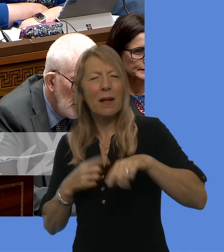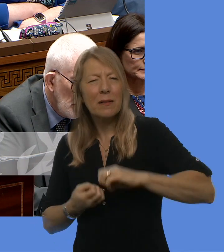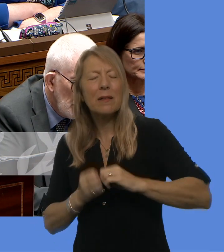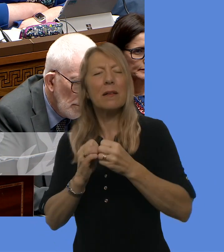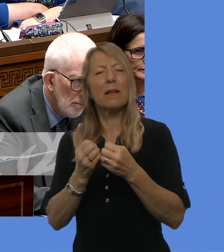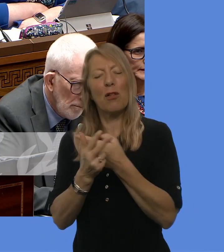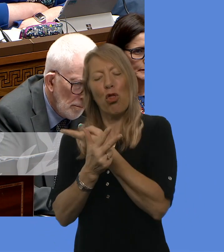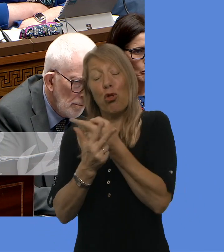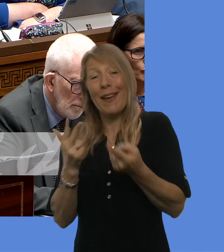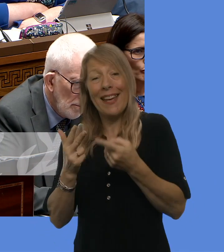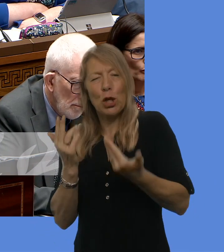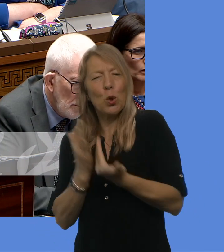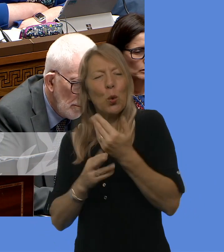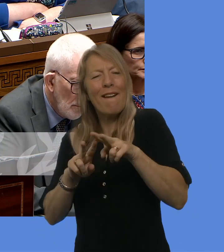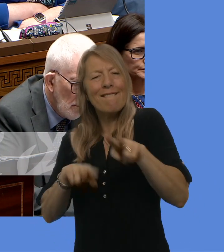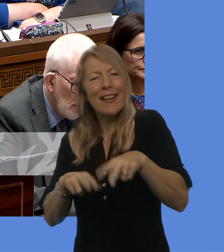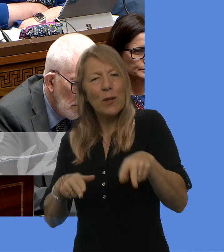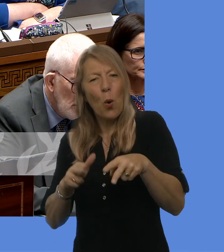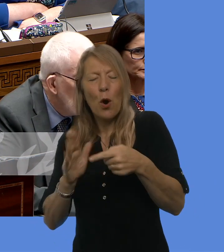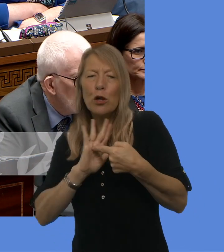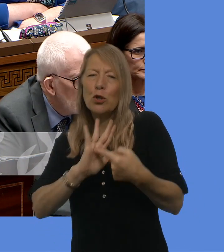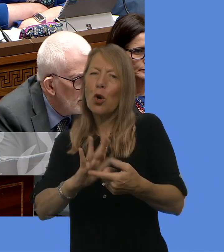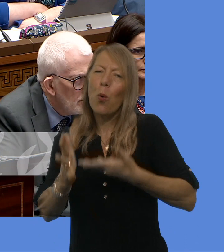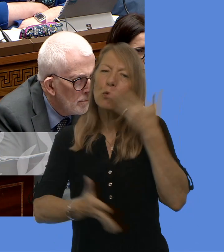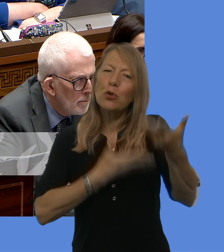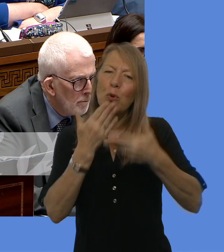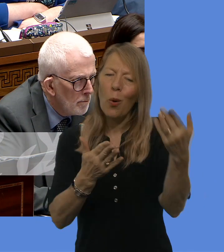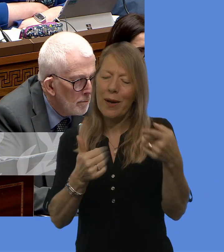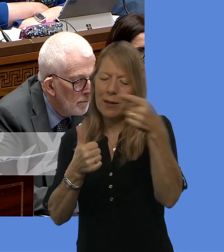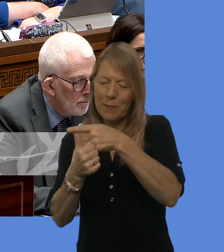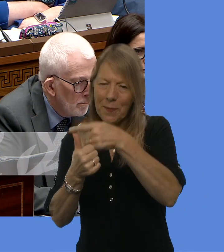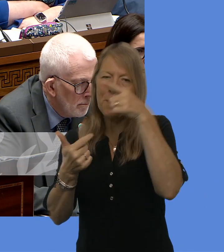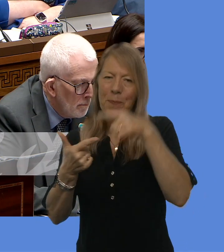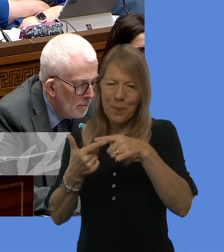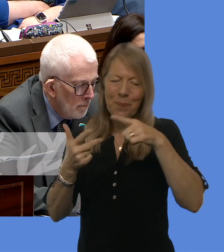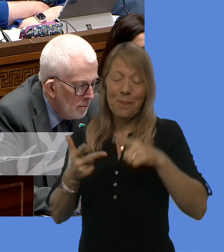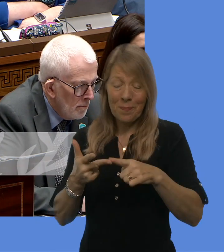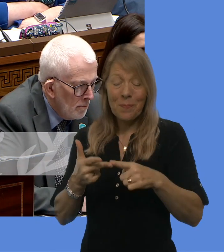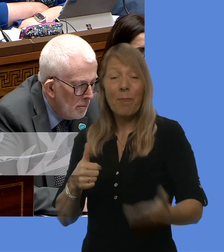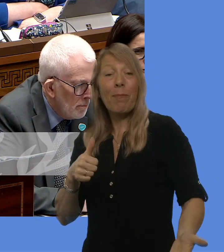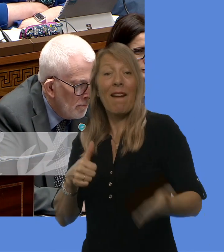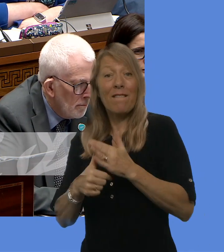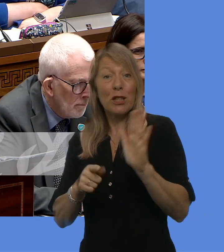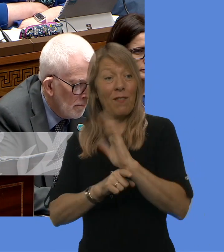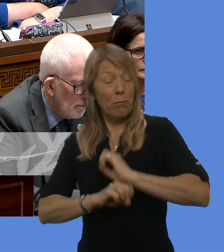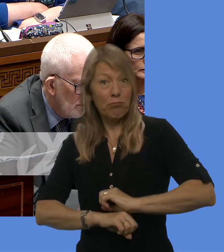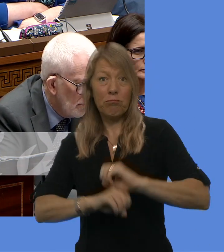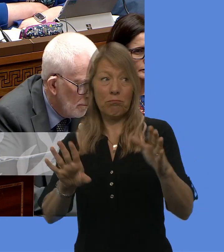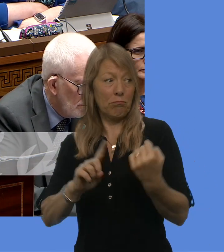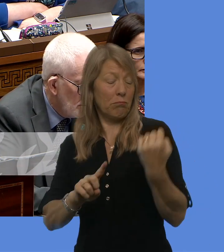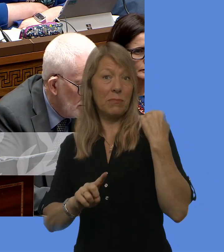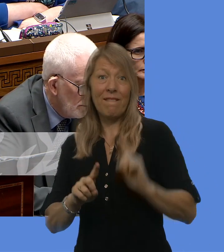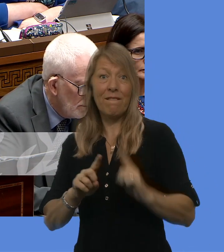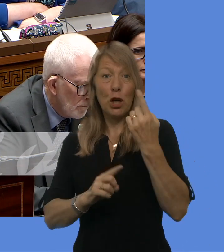and child criminal exploitation. The first film launched on the 1st of May and has been viewed over 46,000 times on social